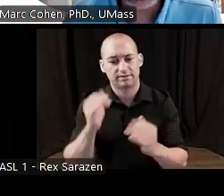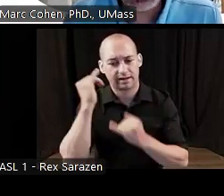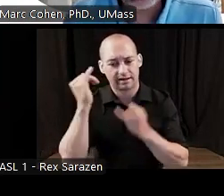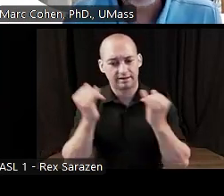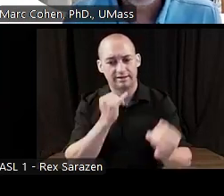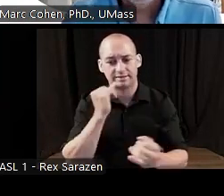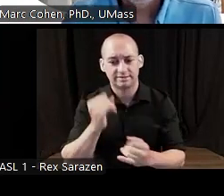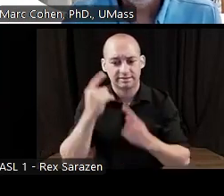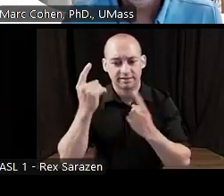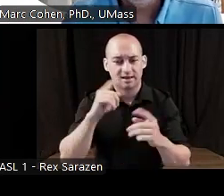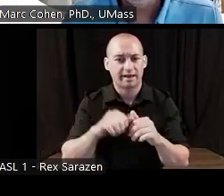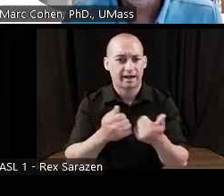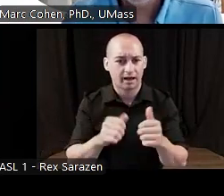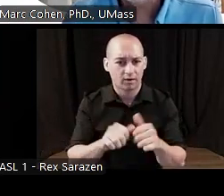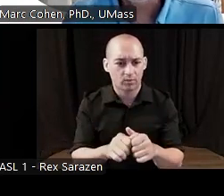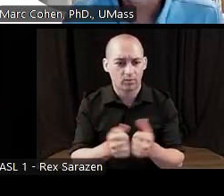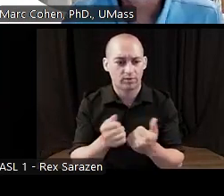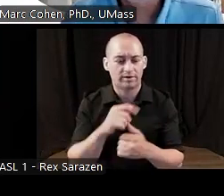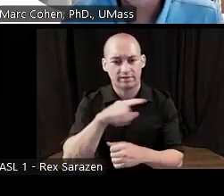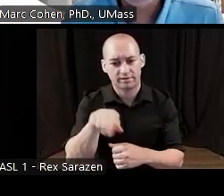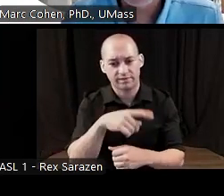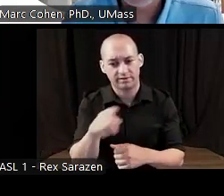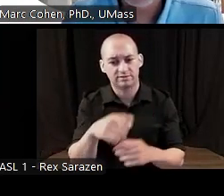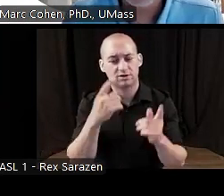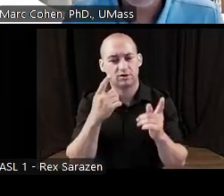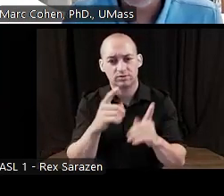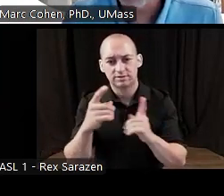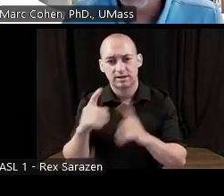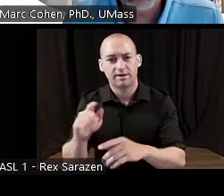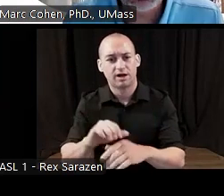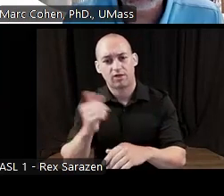consider how what's going on in other places around the